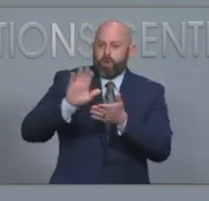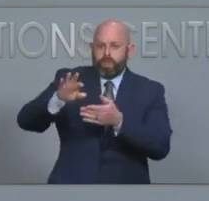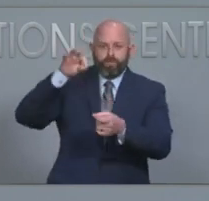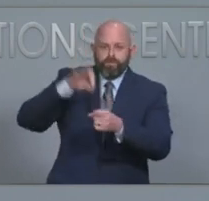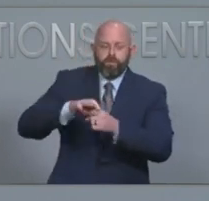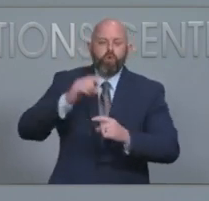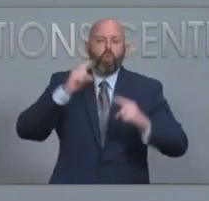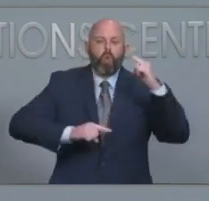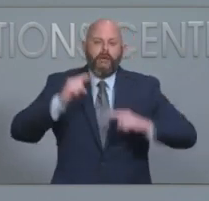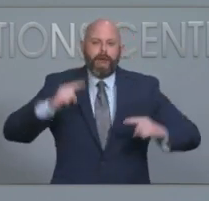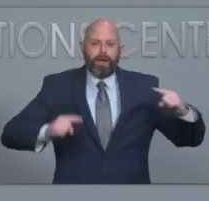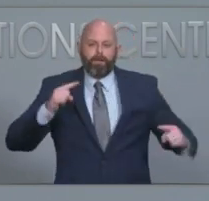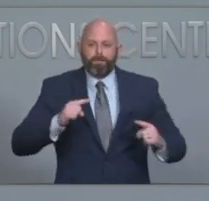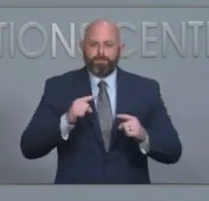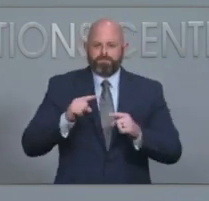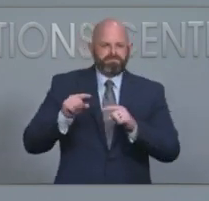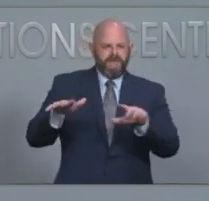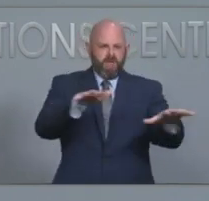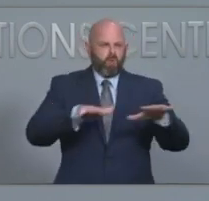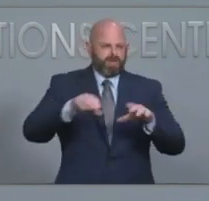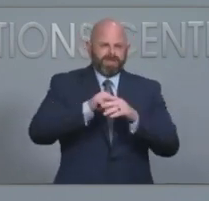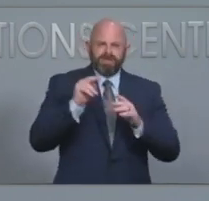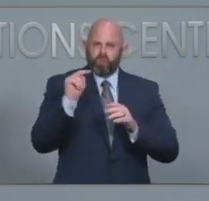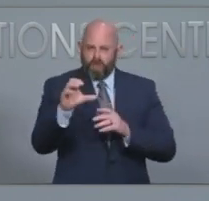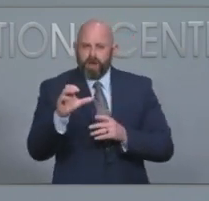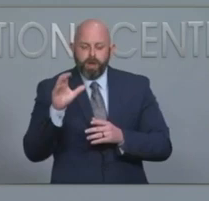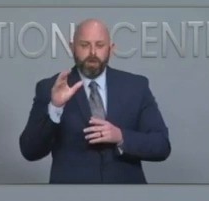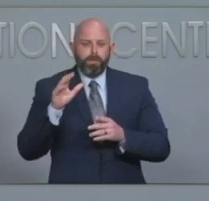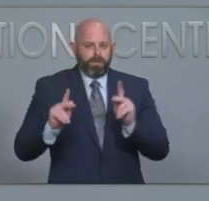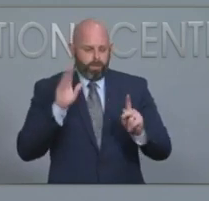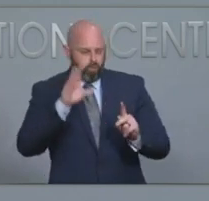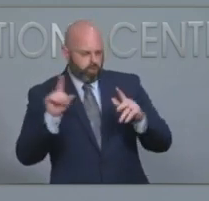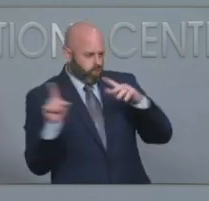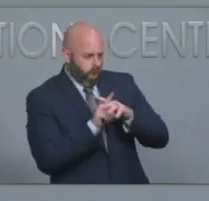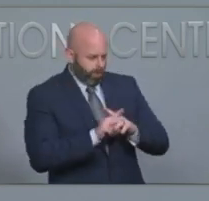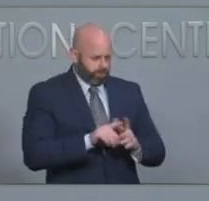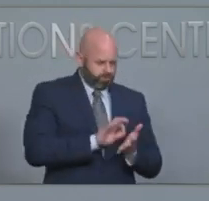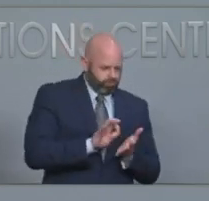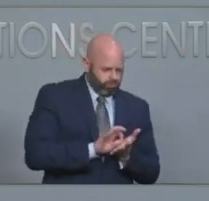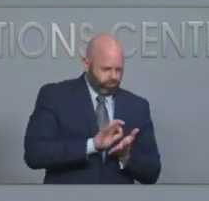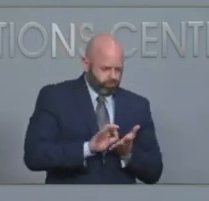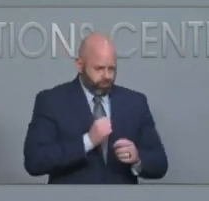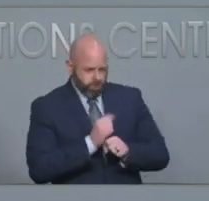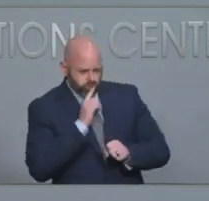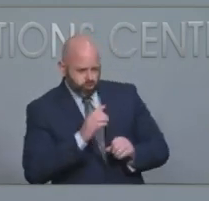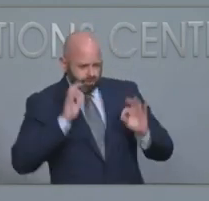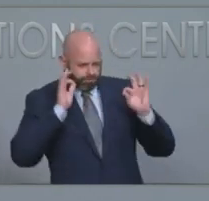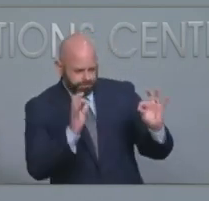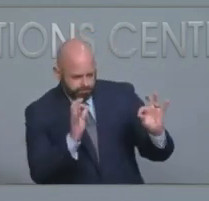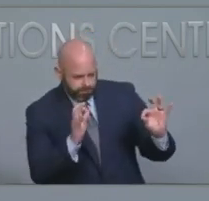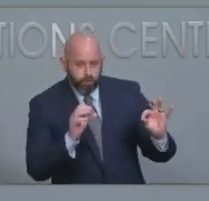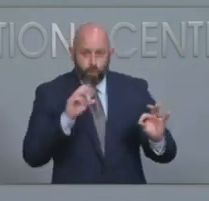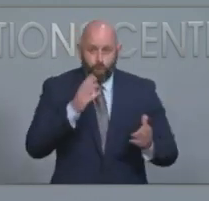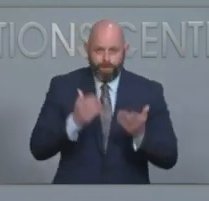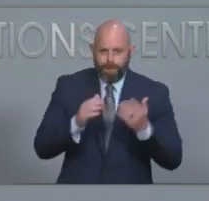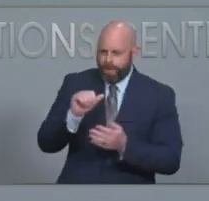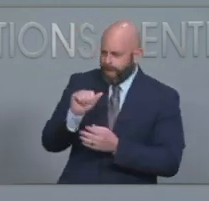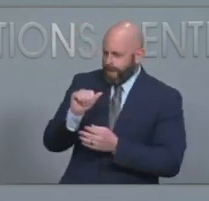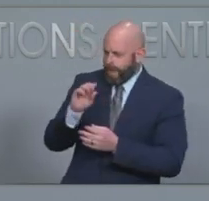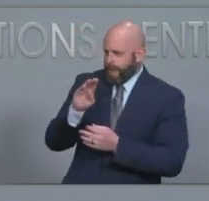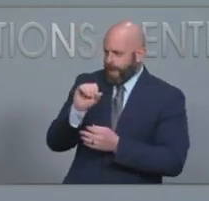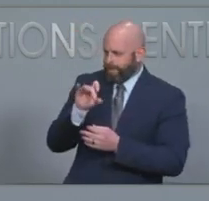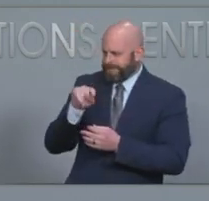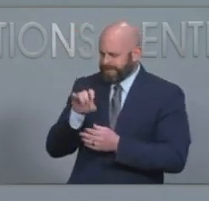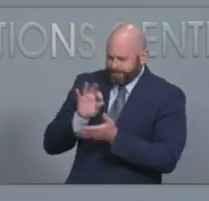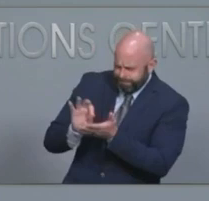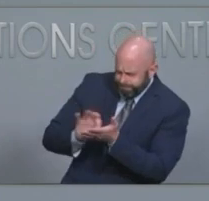selected Election Day precincts, early voting sites, or the absentee ballots cast in the county. This is